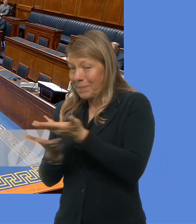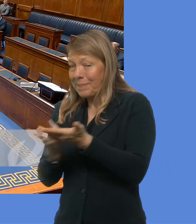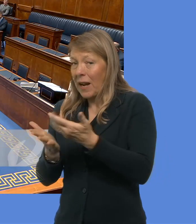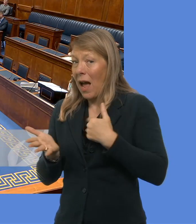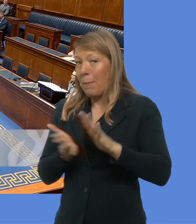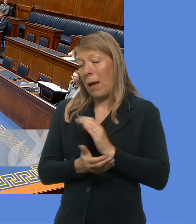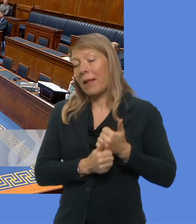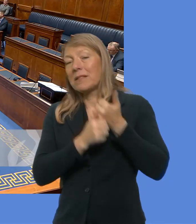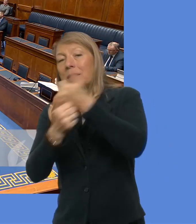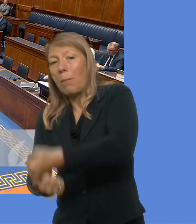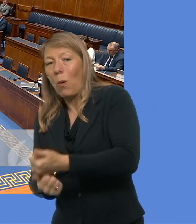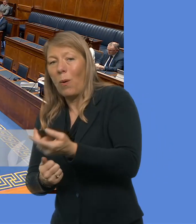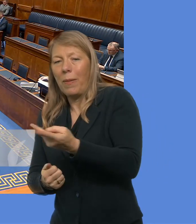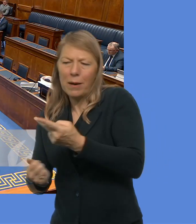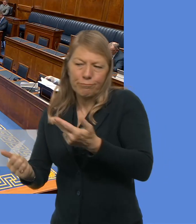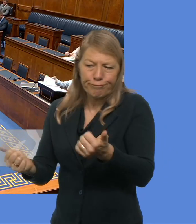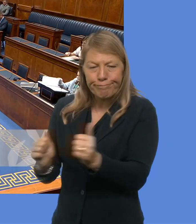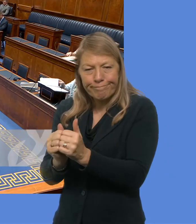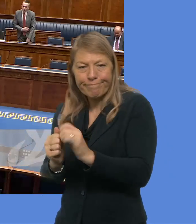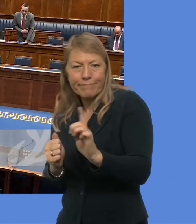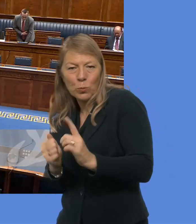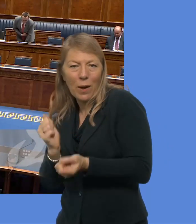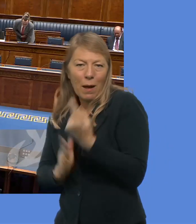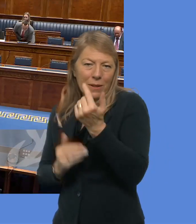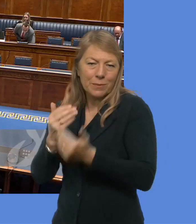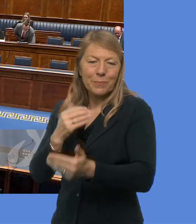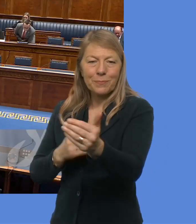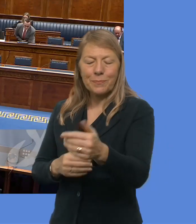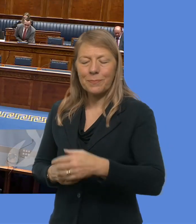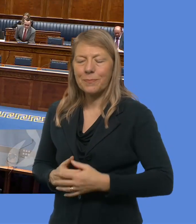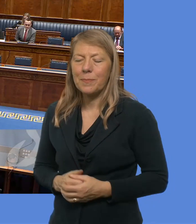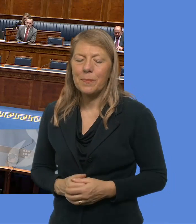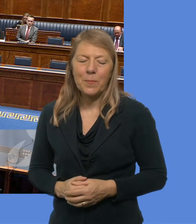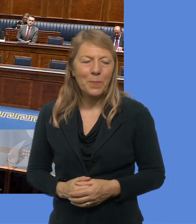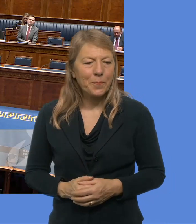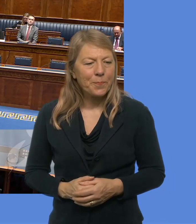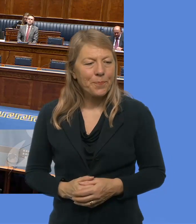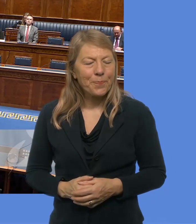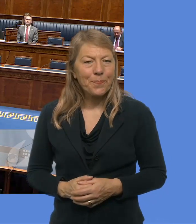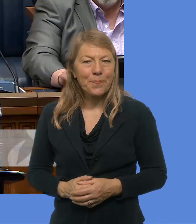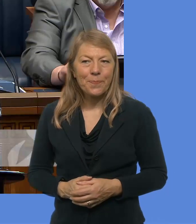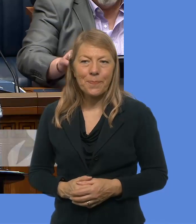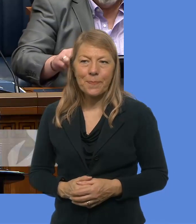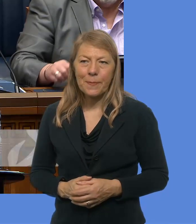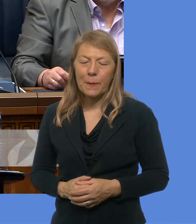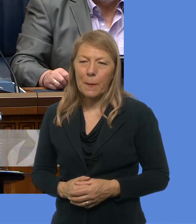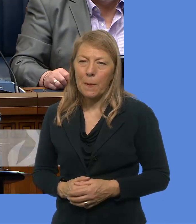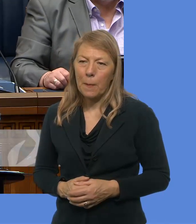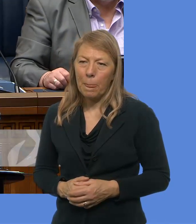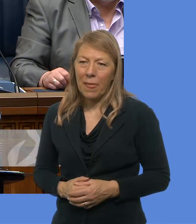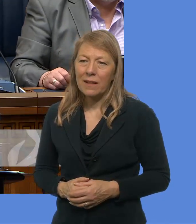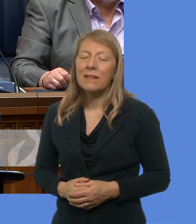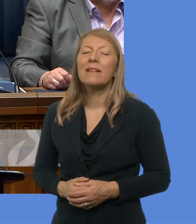call Stephen Dunn. Madam Principal Deputy Speaker. Minister. With